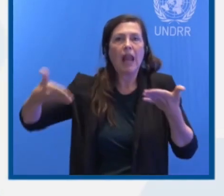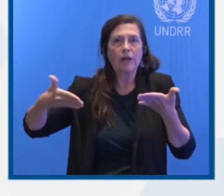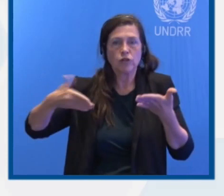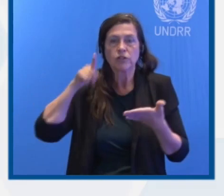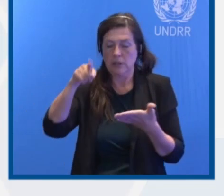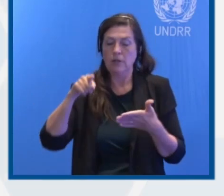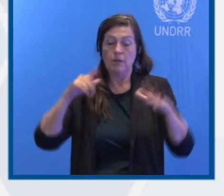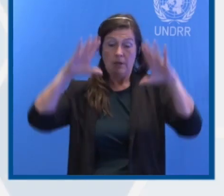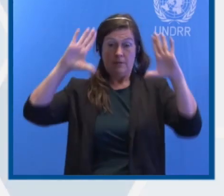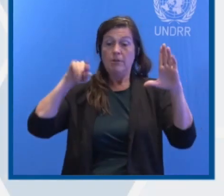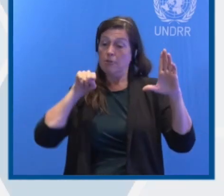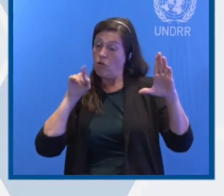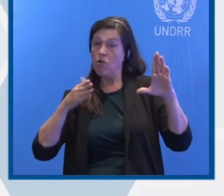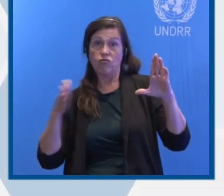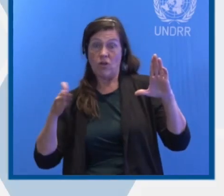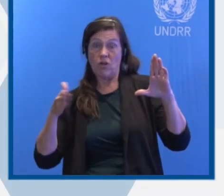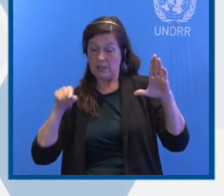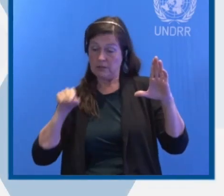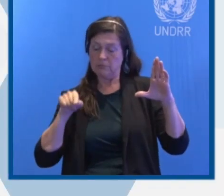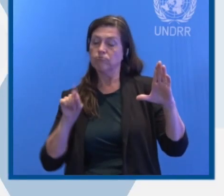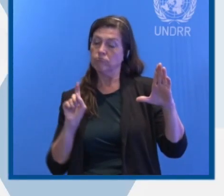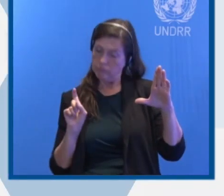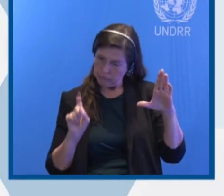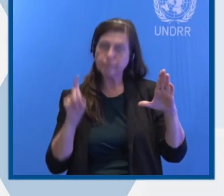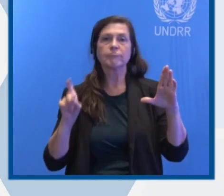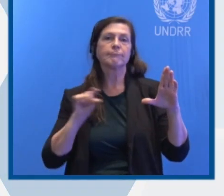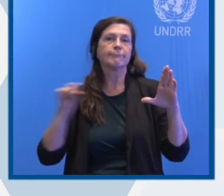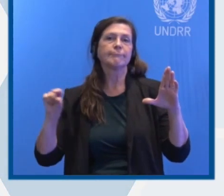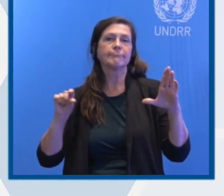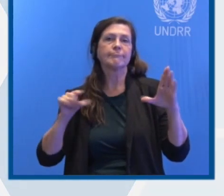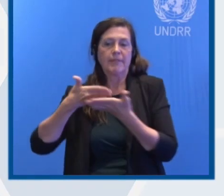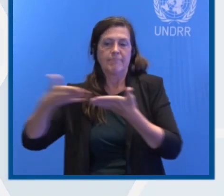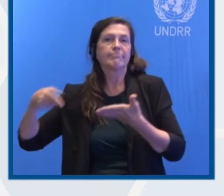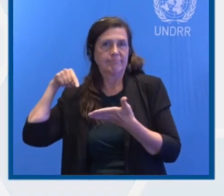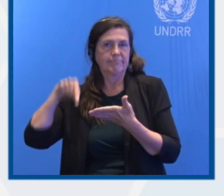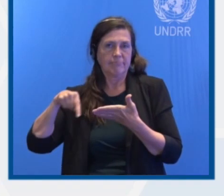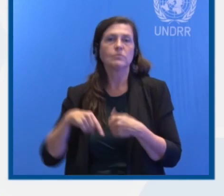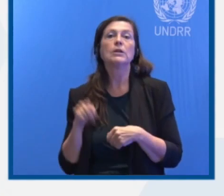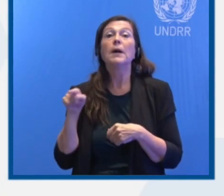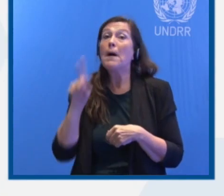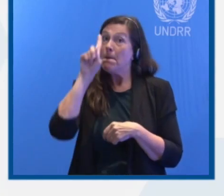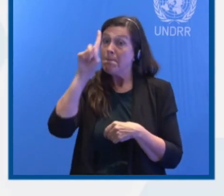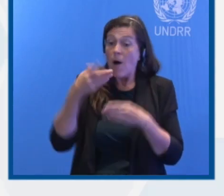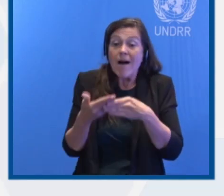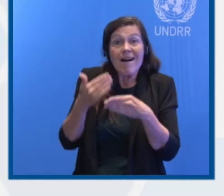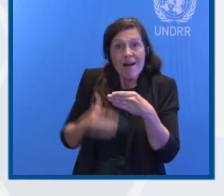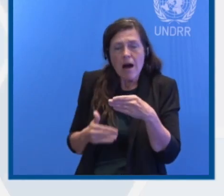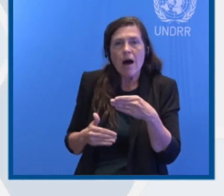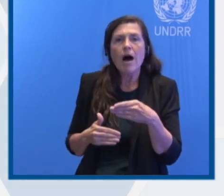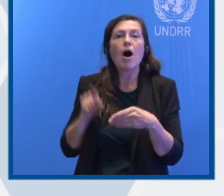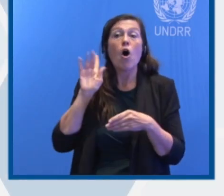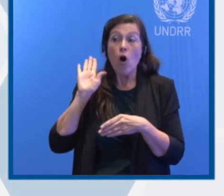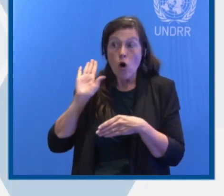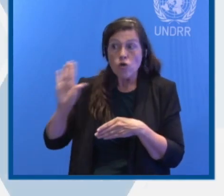the right of your video window. It is very important that you mute the audio from the